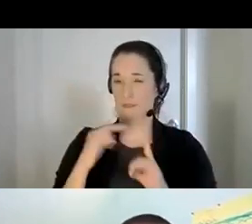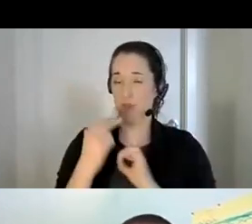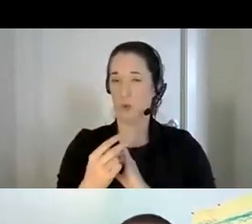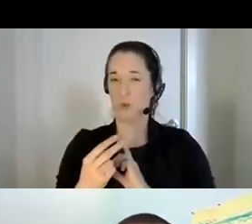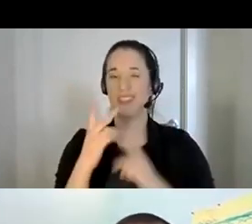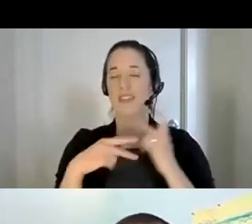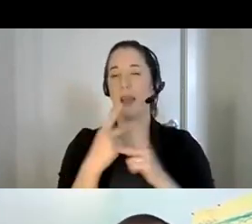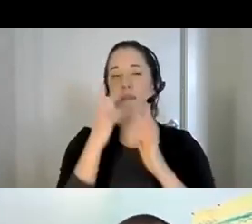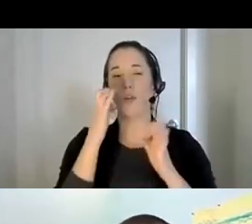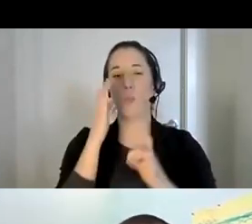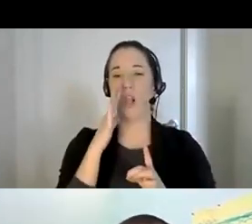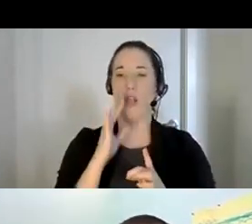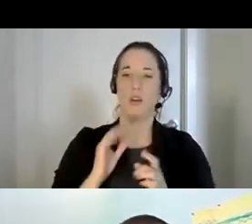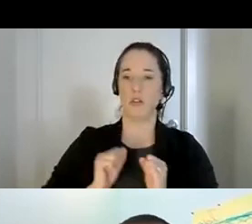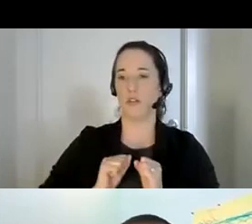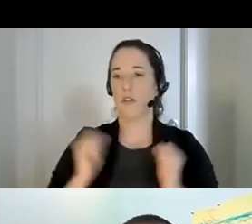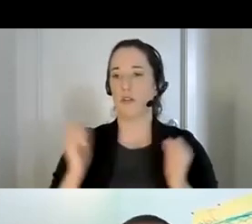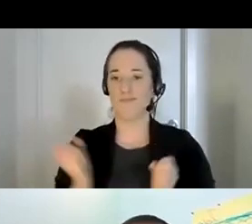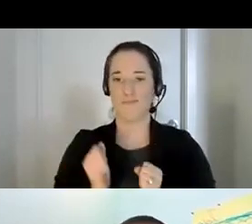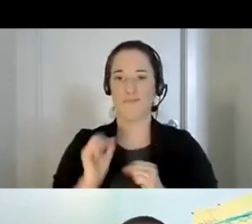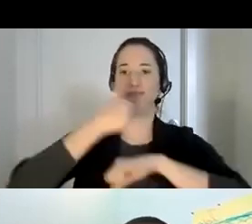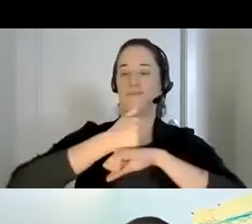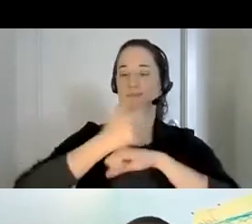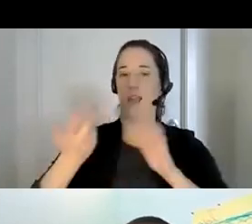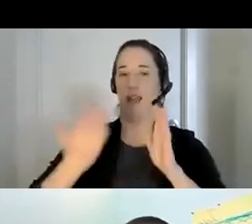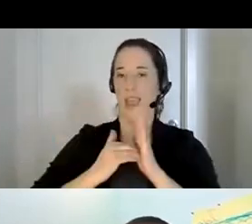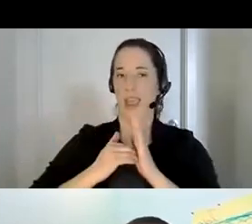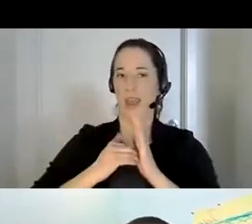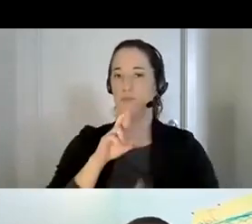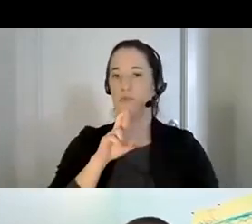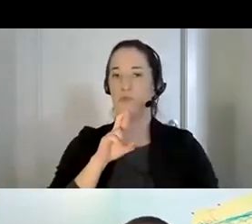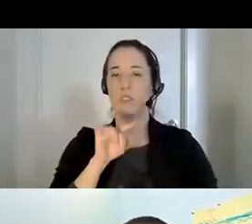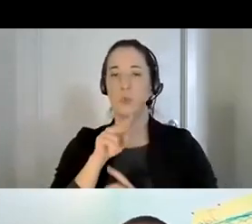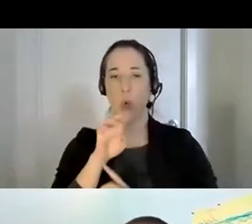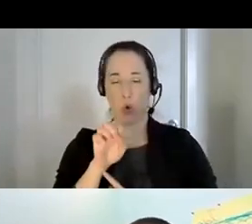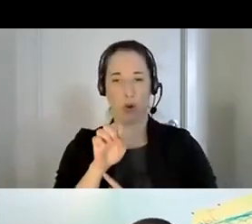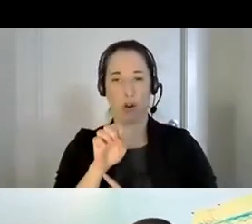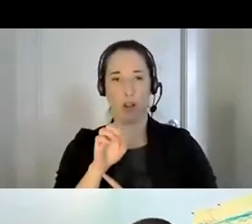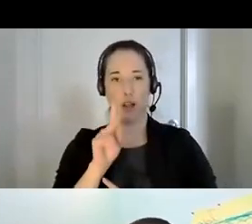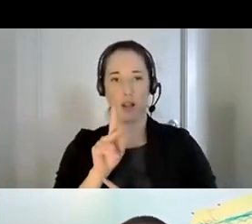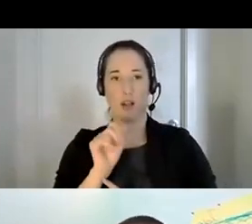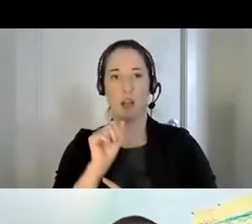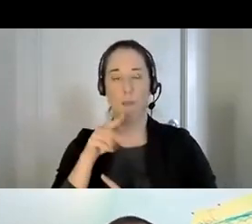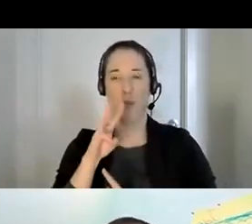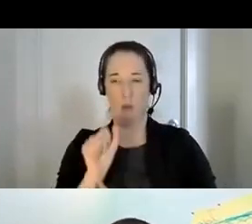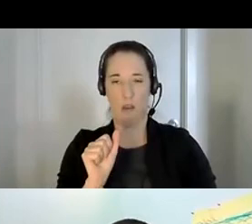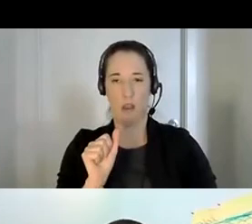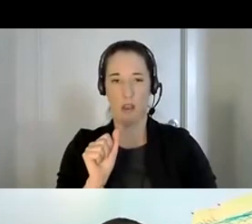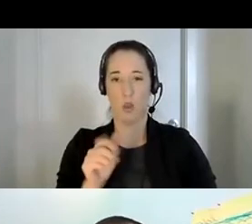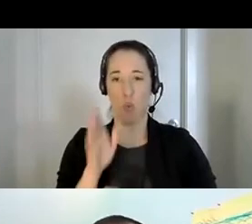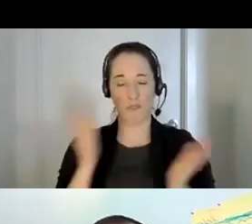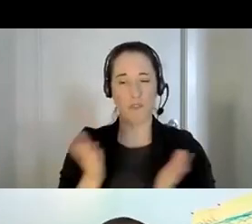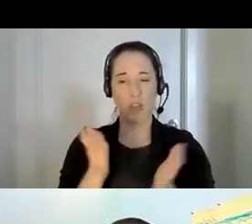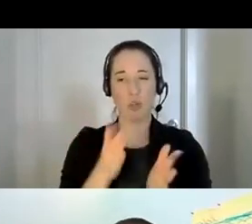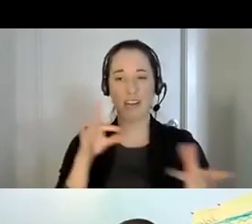and strengthen kapwa. A healing education is education that will foster connection between me and